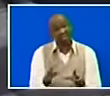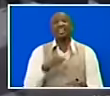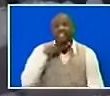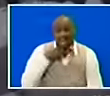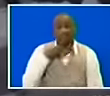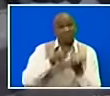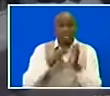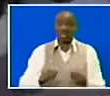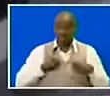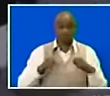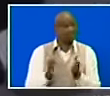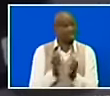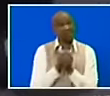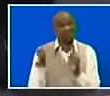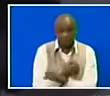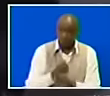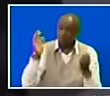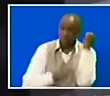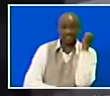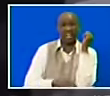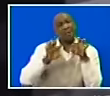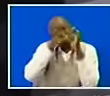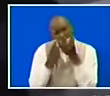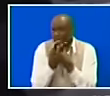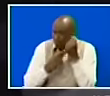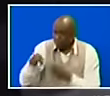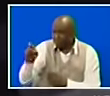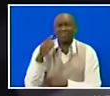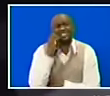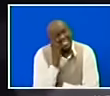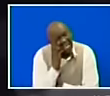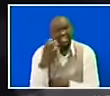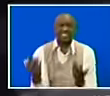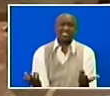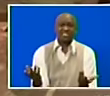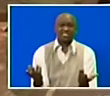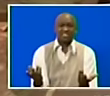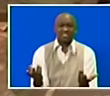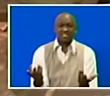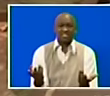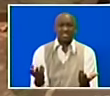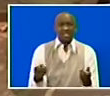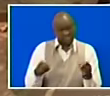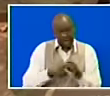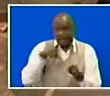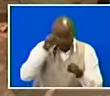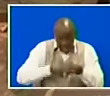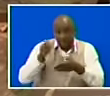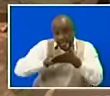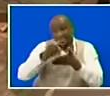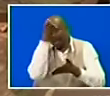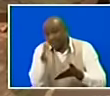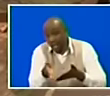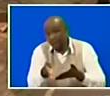the matters worse, sababu the families were back in a huzuni plus the school. In his suicide note, the man who was due to